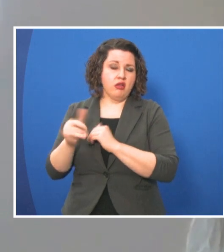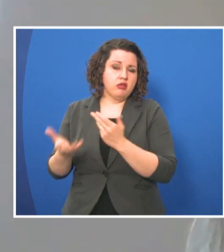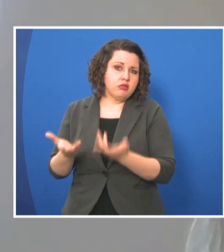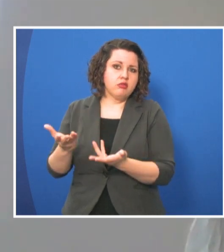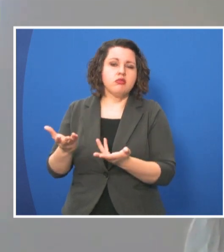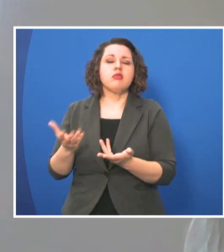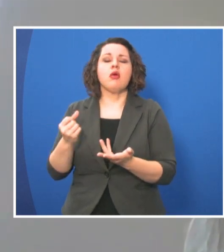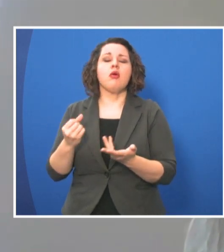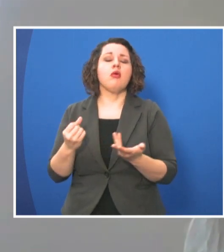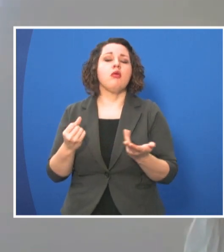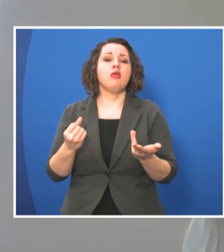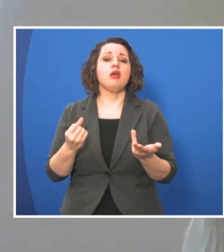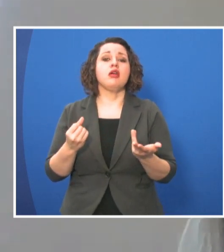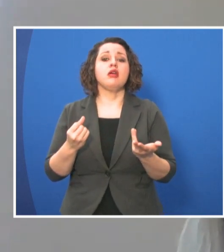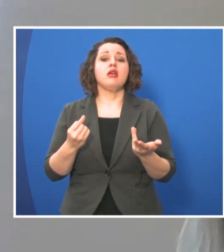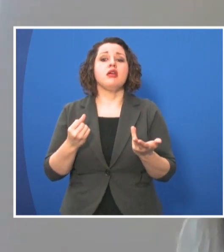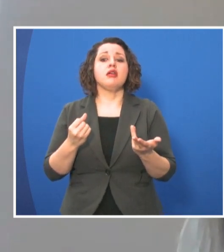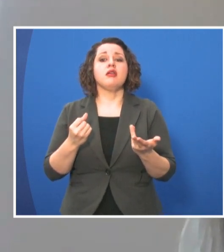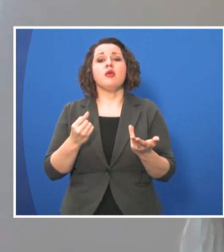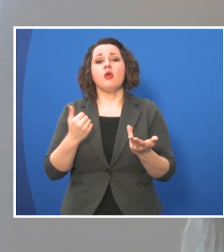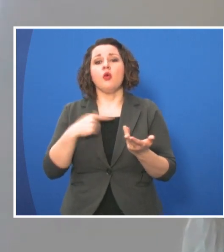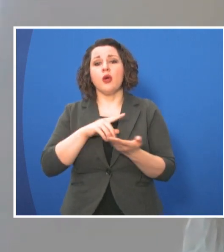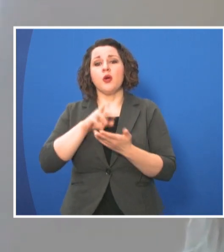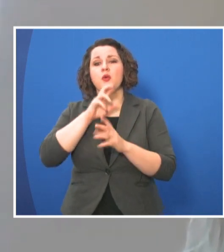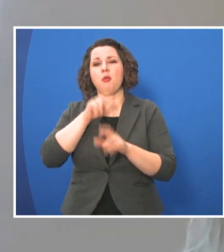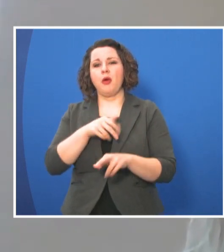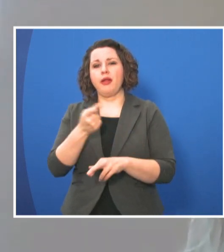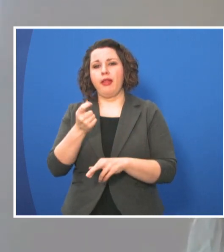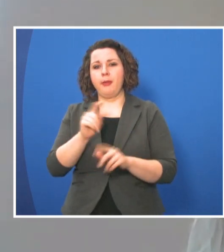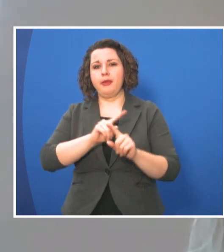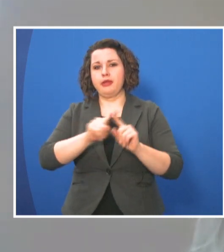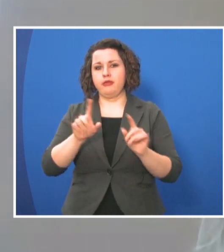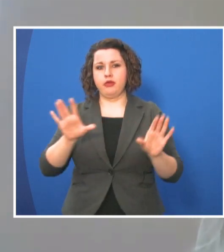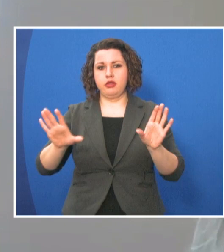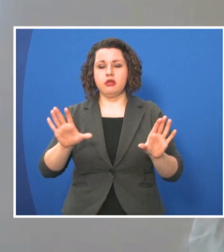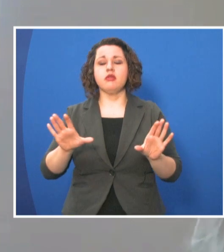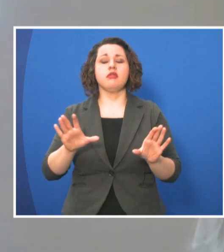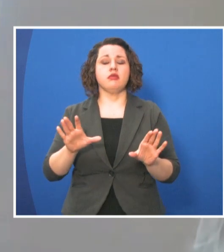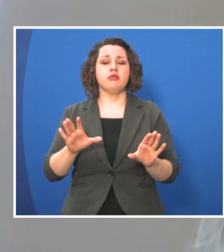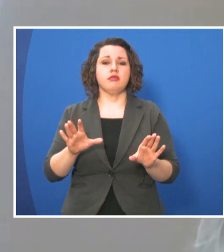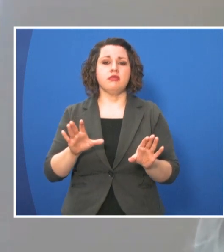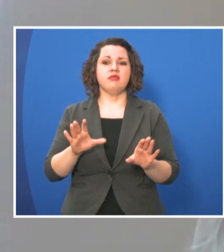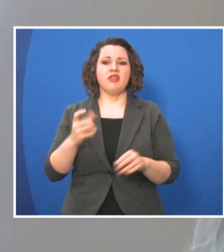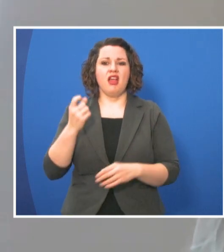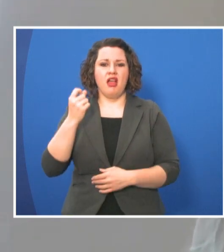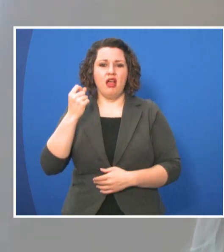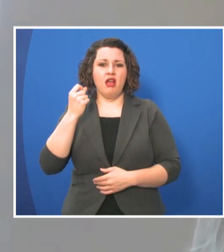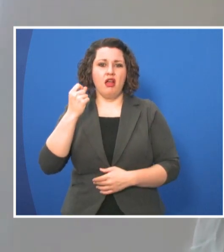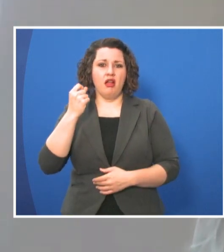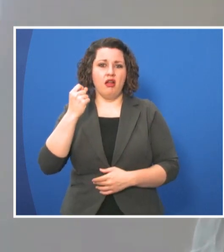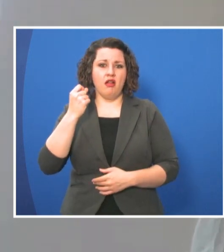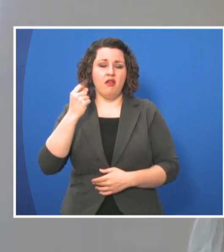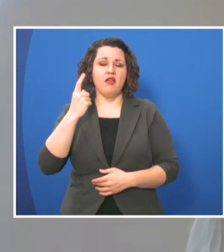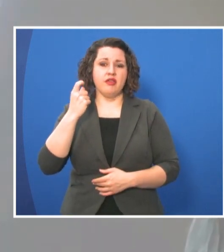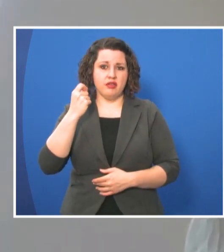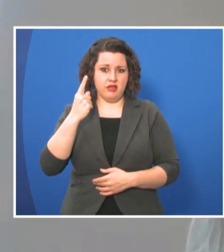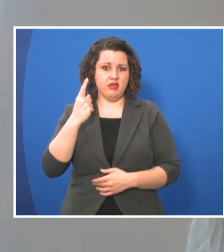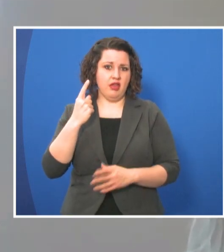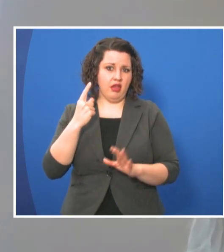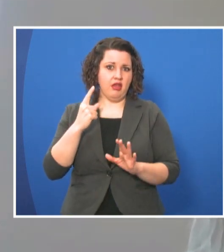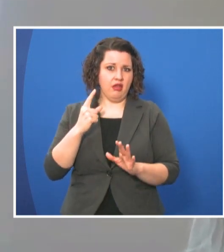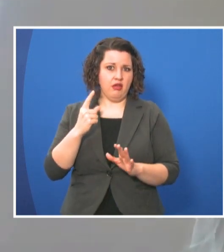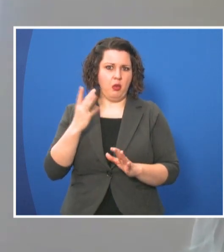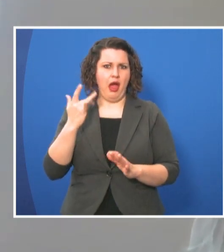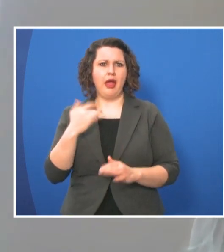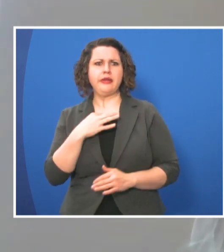differences, is probably because we're reporting those a little bit differently. But I understand, that question, and that's how we're going